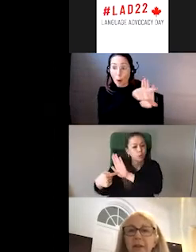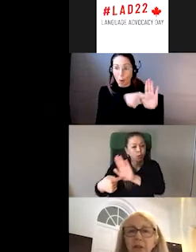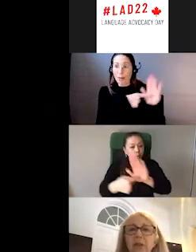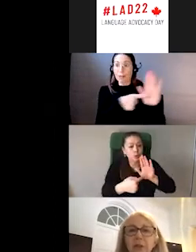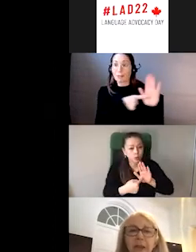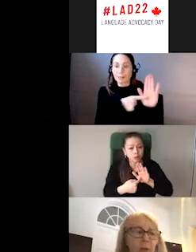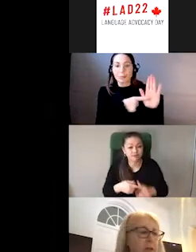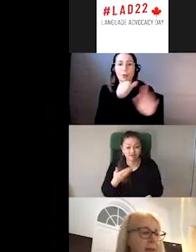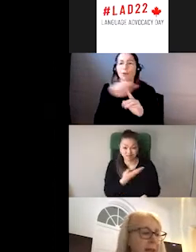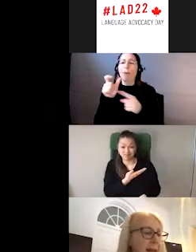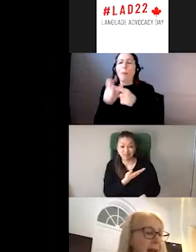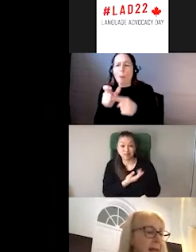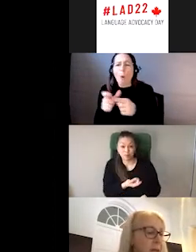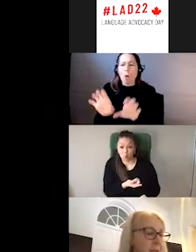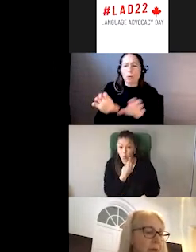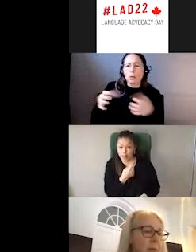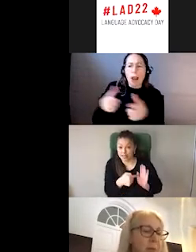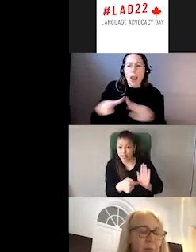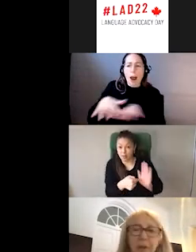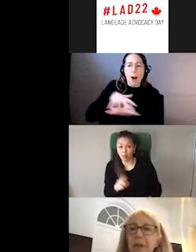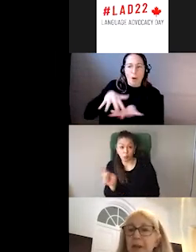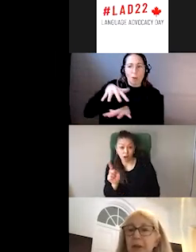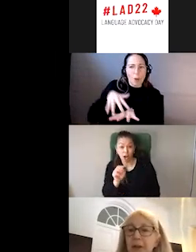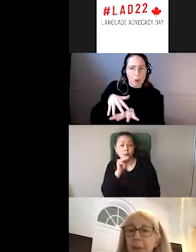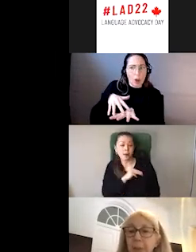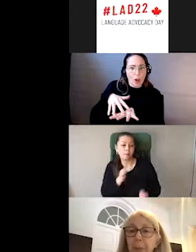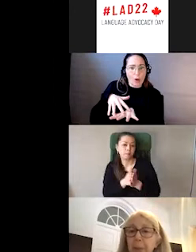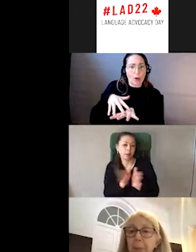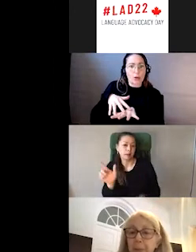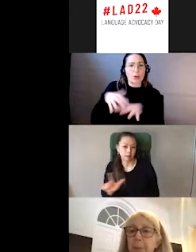and Indigenous Languages at the Markham Public Library.